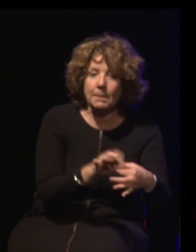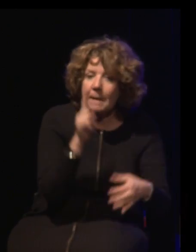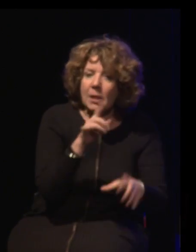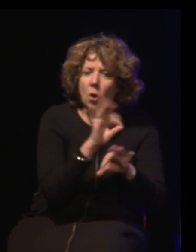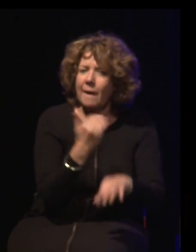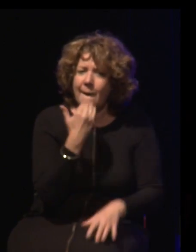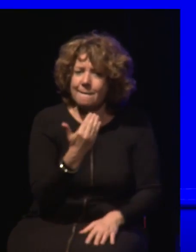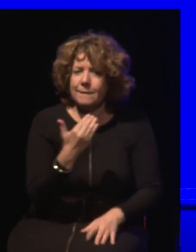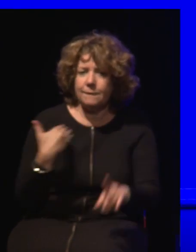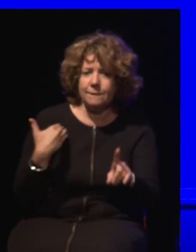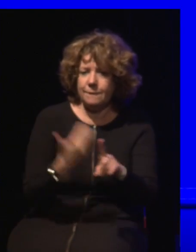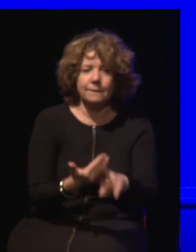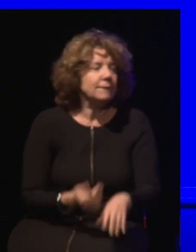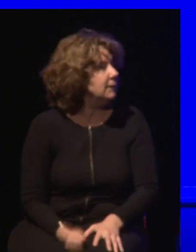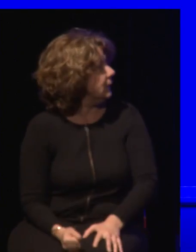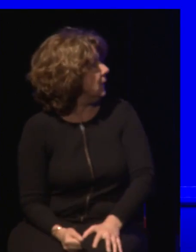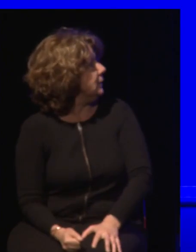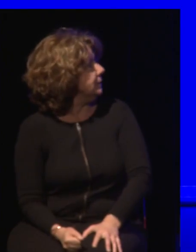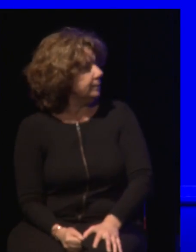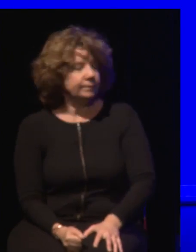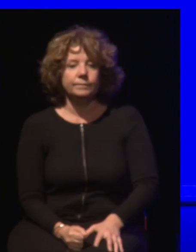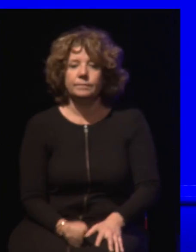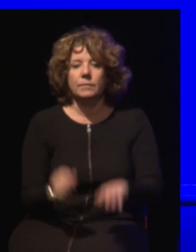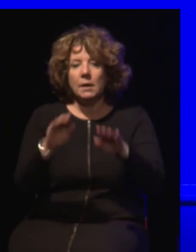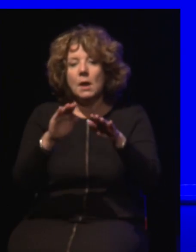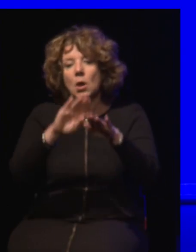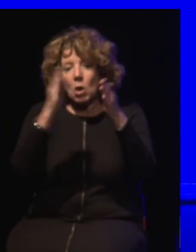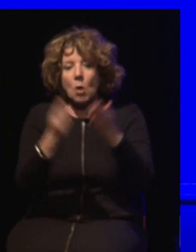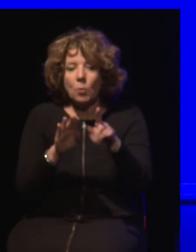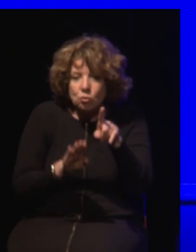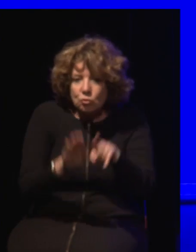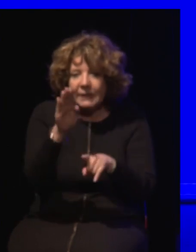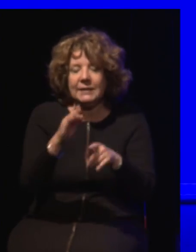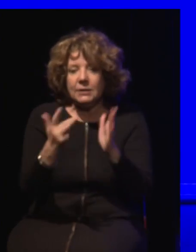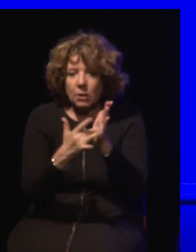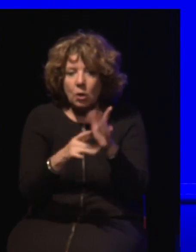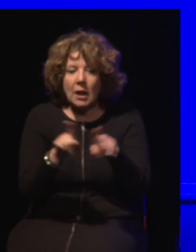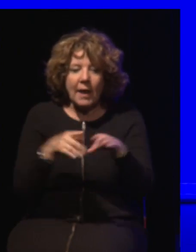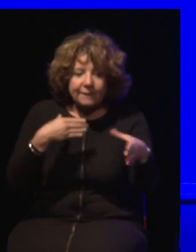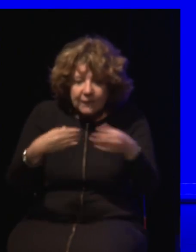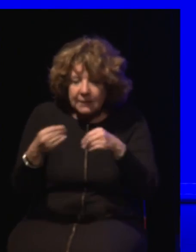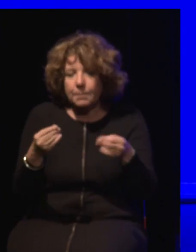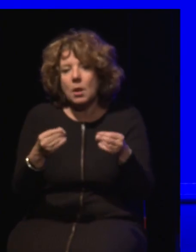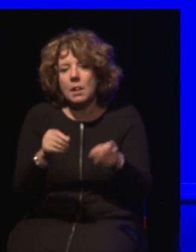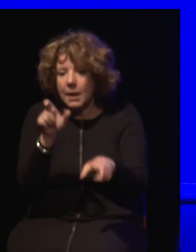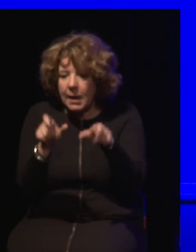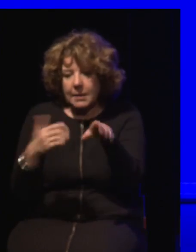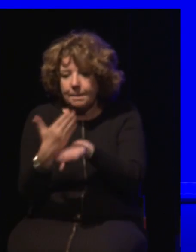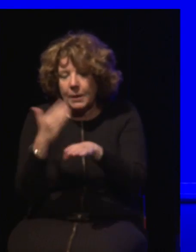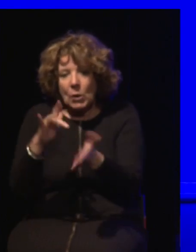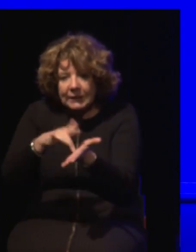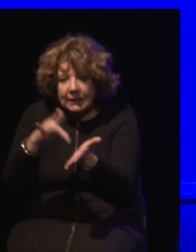not enough. Global trends in technology, flexible and employee-centred workplaces,